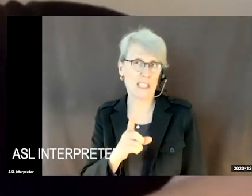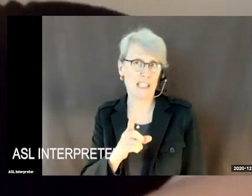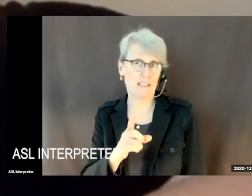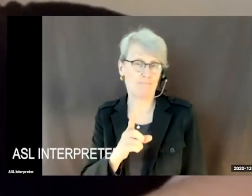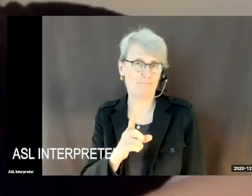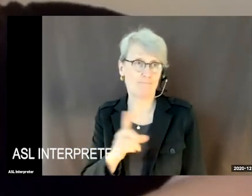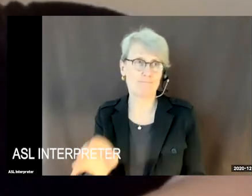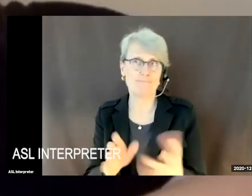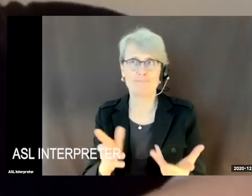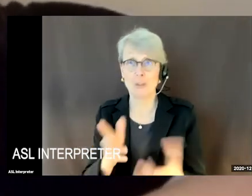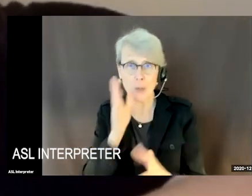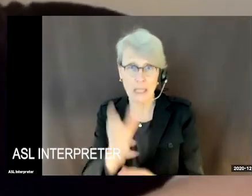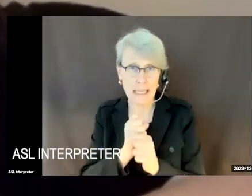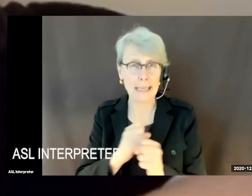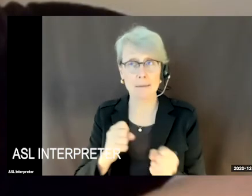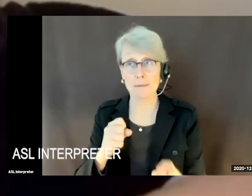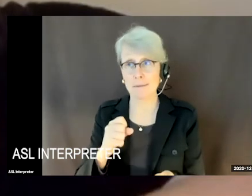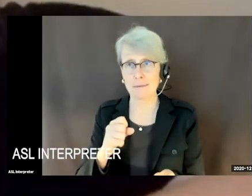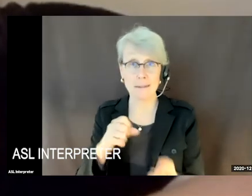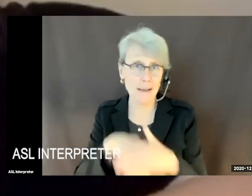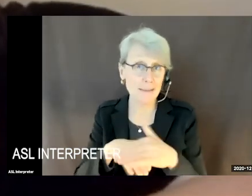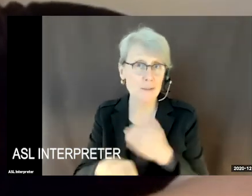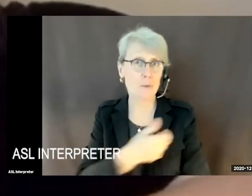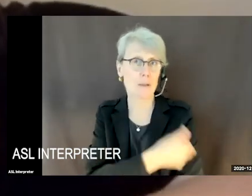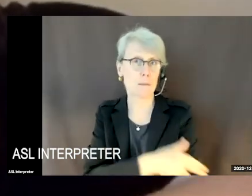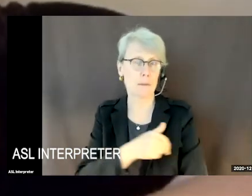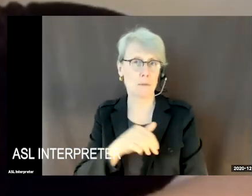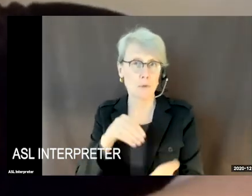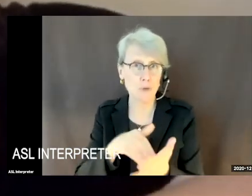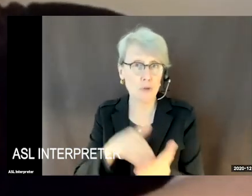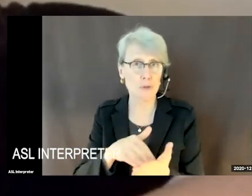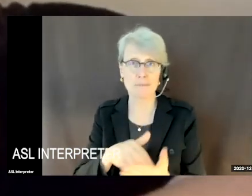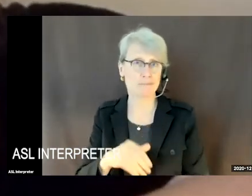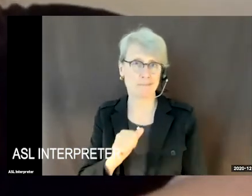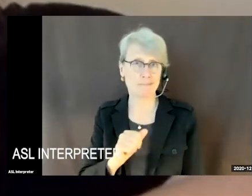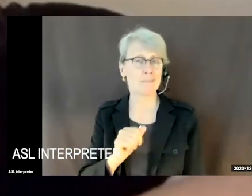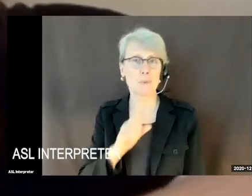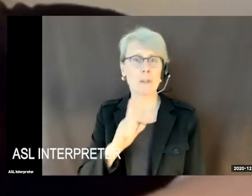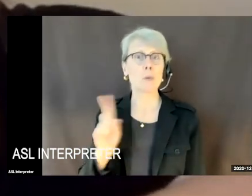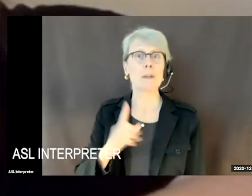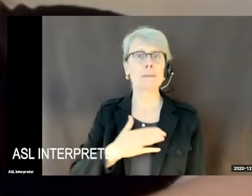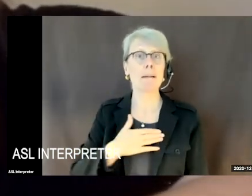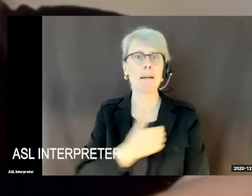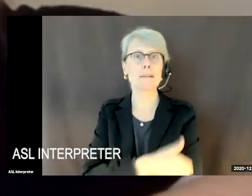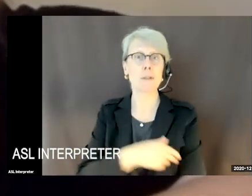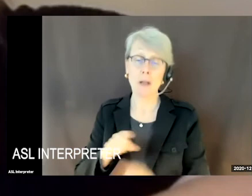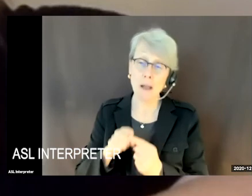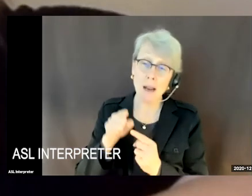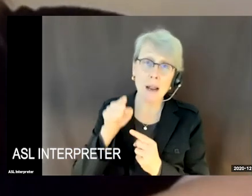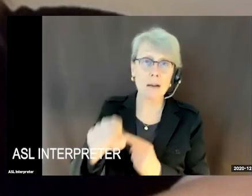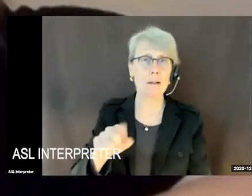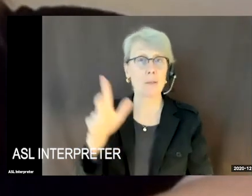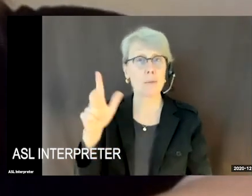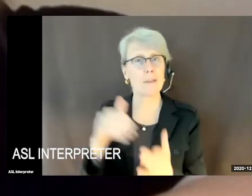there will be little hope for me to get the proper care, because the nearest major